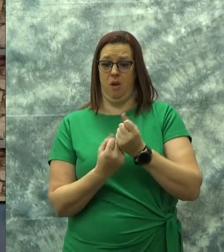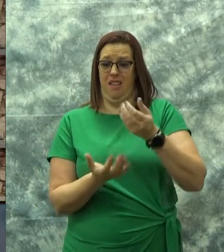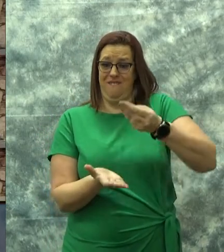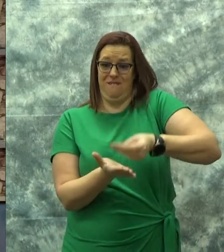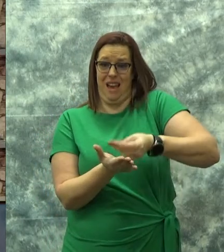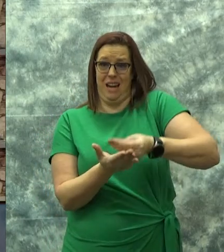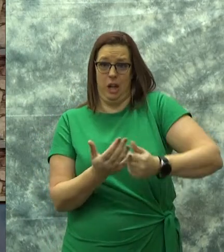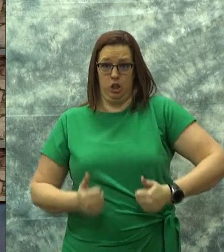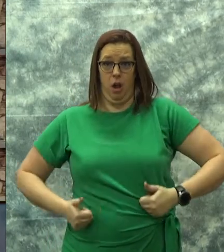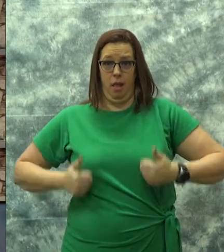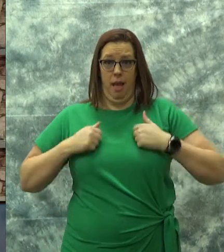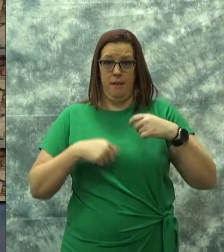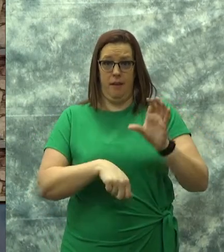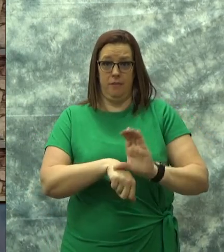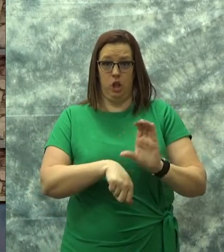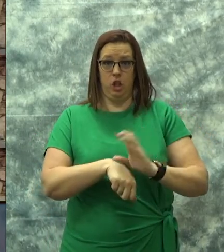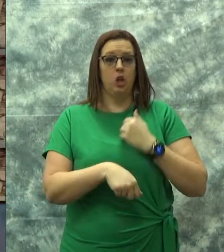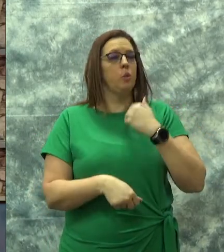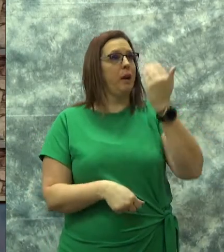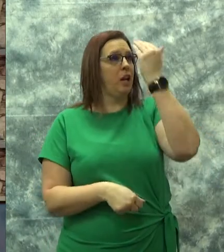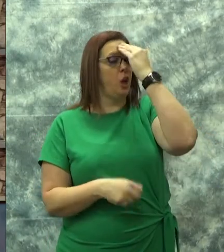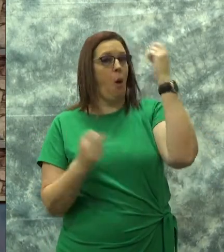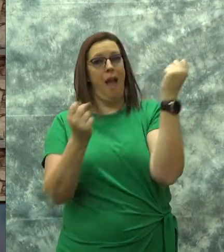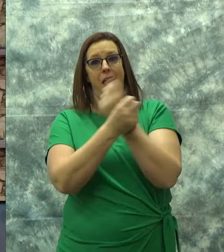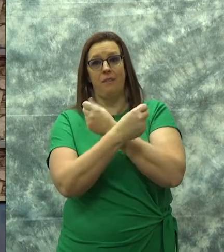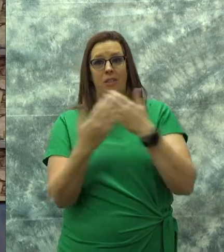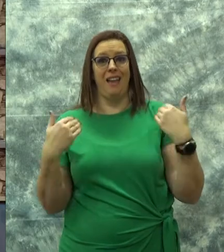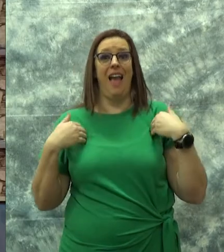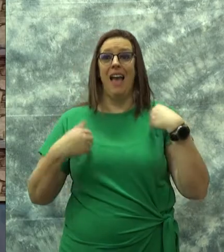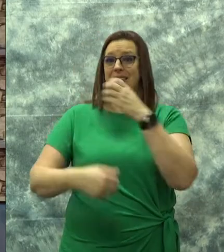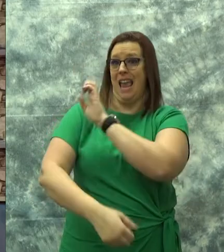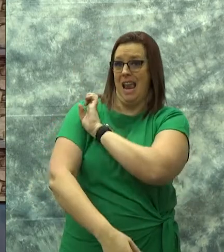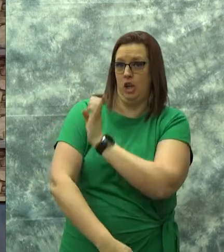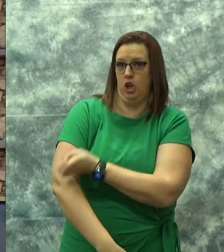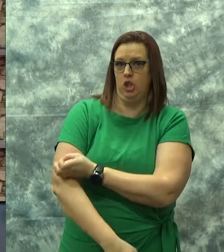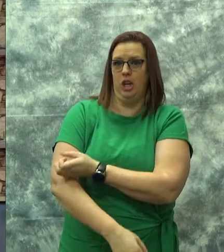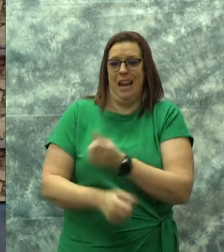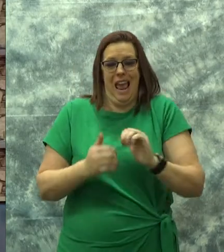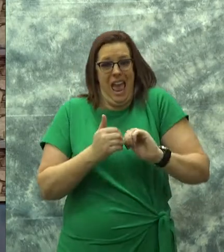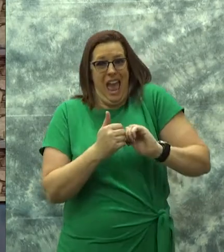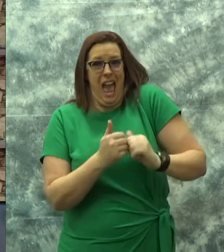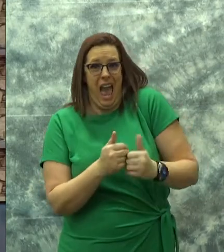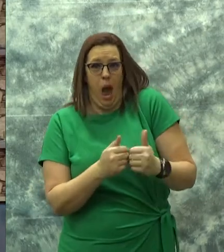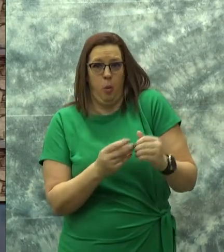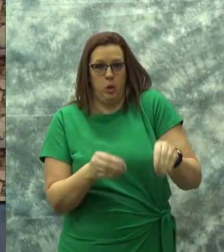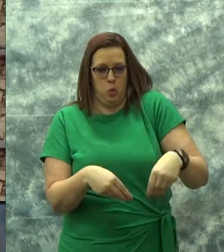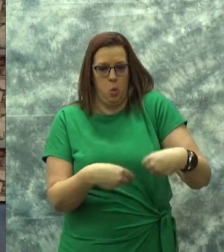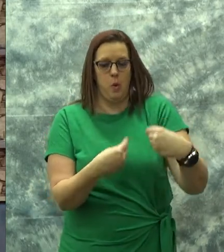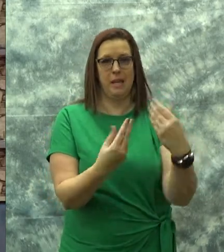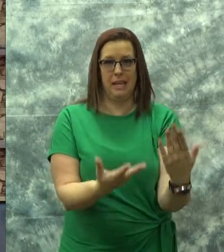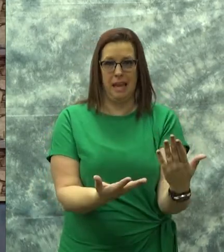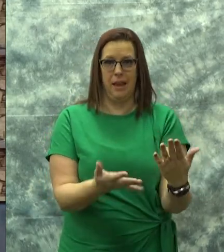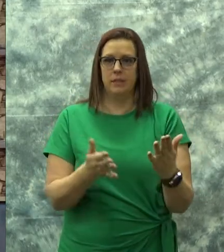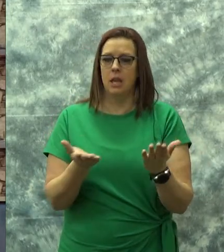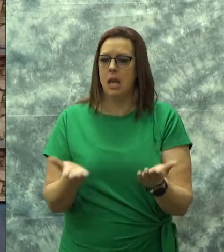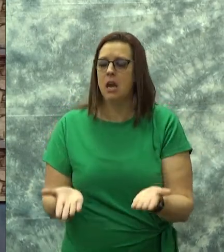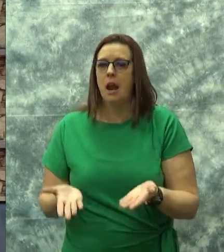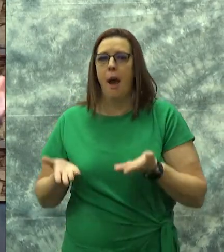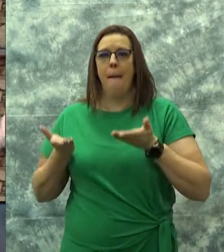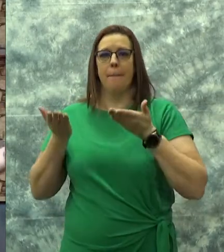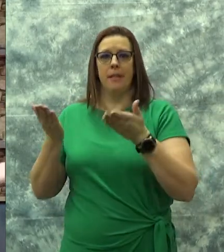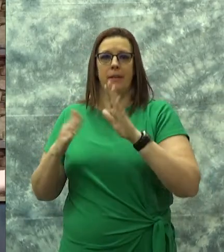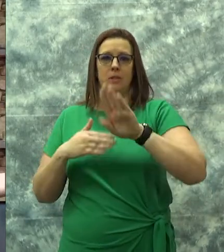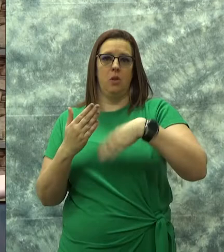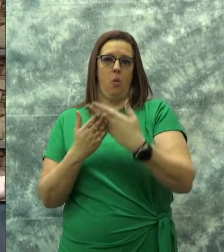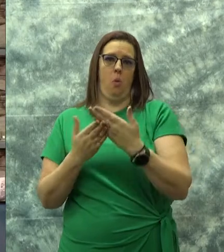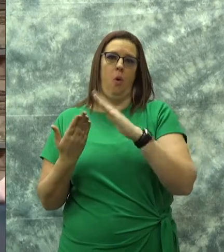life of this church, but because we know that everything has energy, the way in which we give fuels and